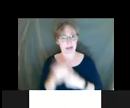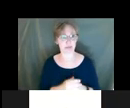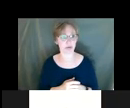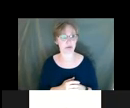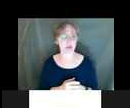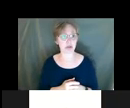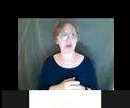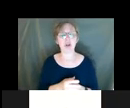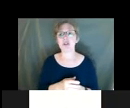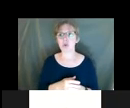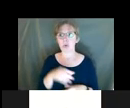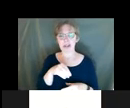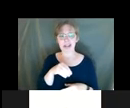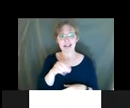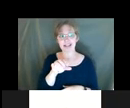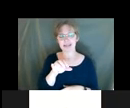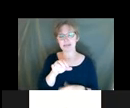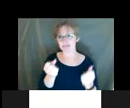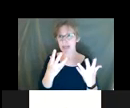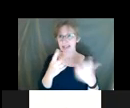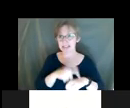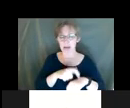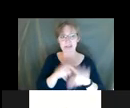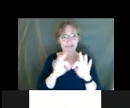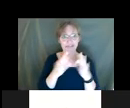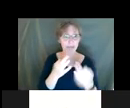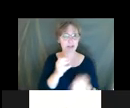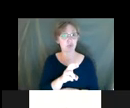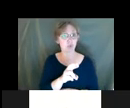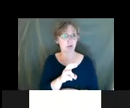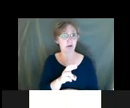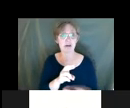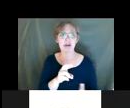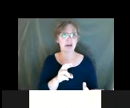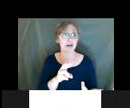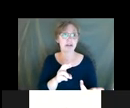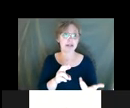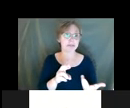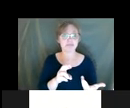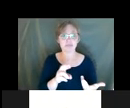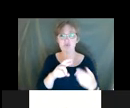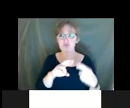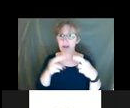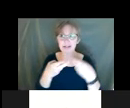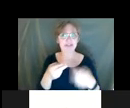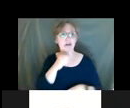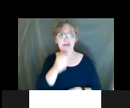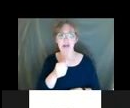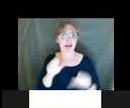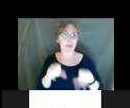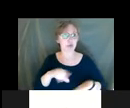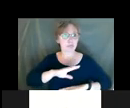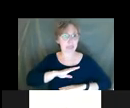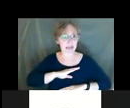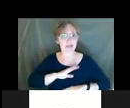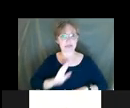instances, relatives are not willing or able to meet all of the client's essential needs. Family members may be the